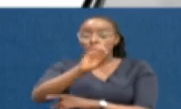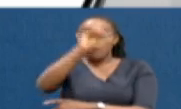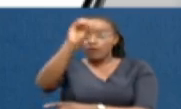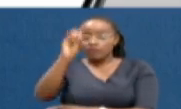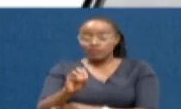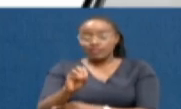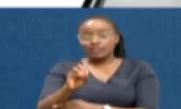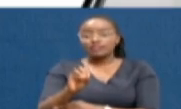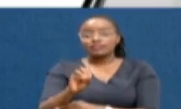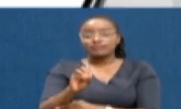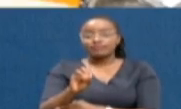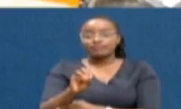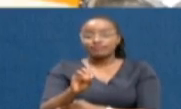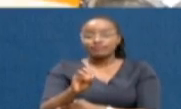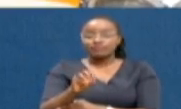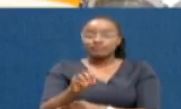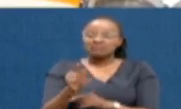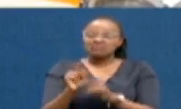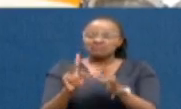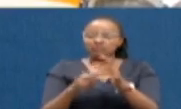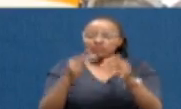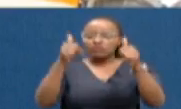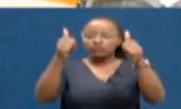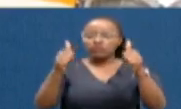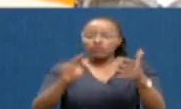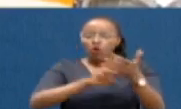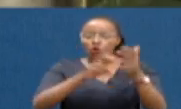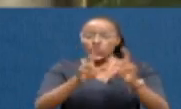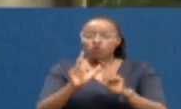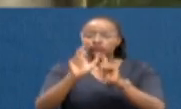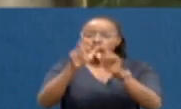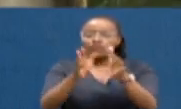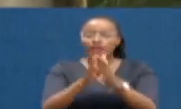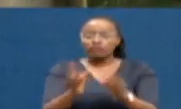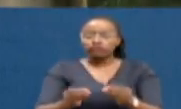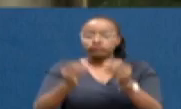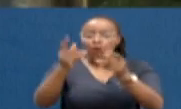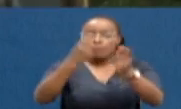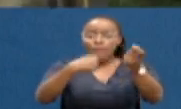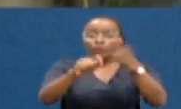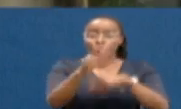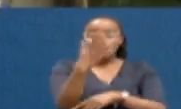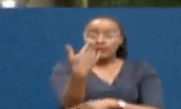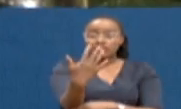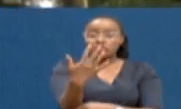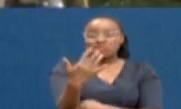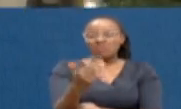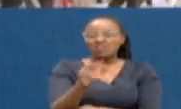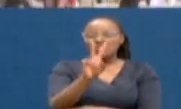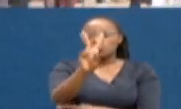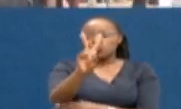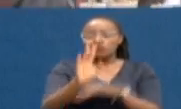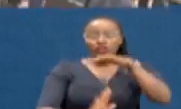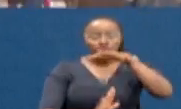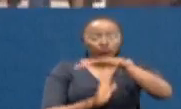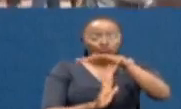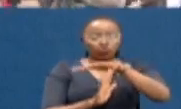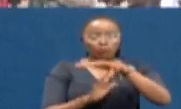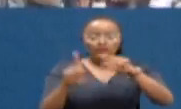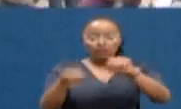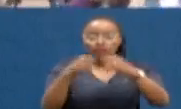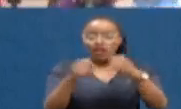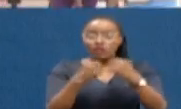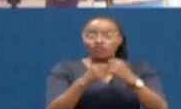44% respectively. Failure to publicize contract awards and submit procurement documents are two of the biggest